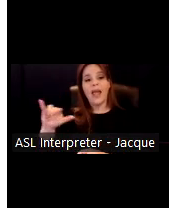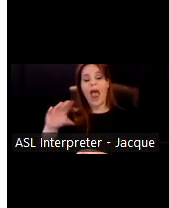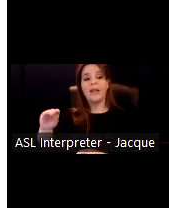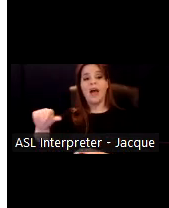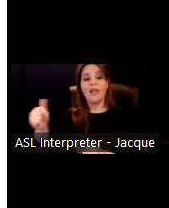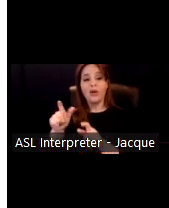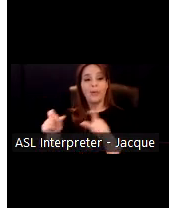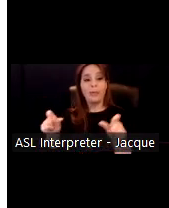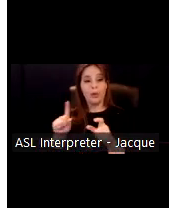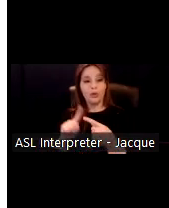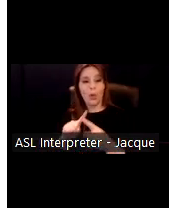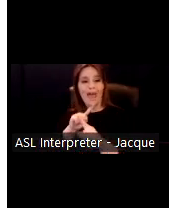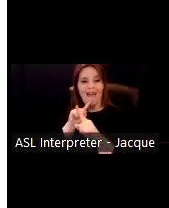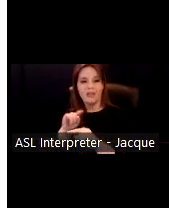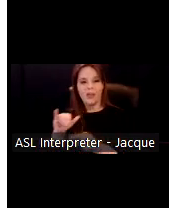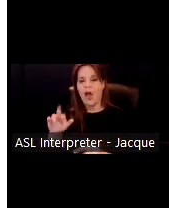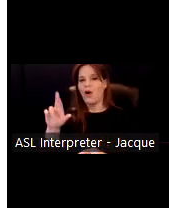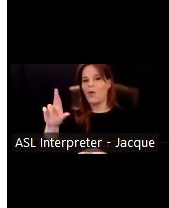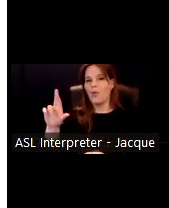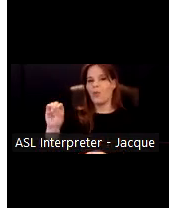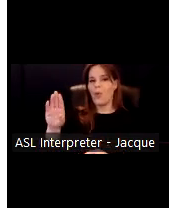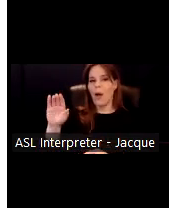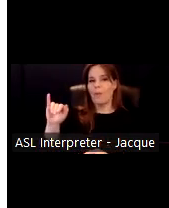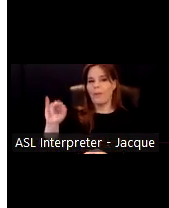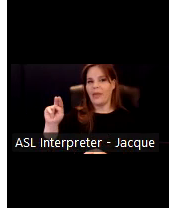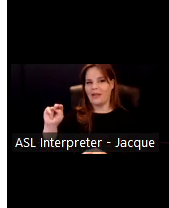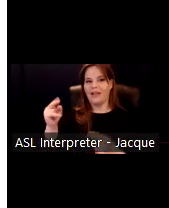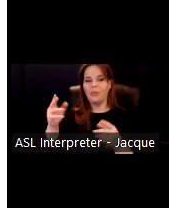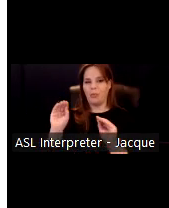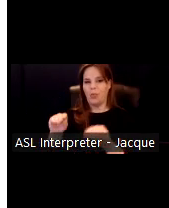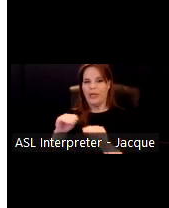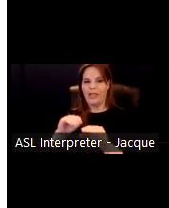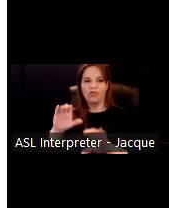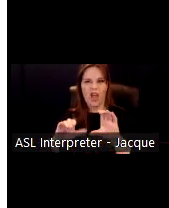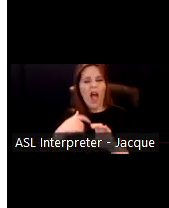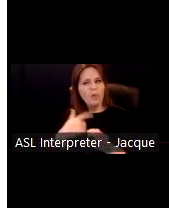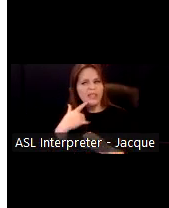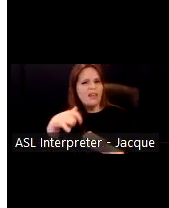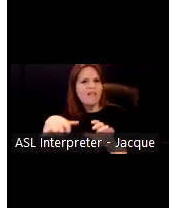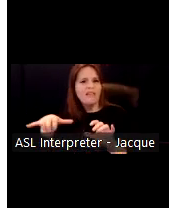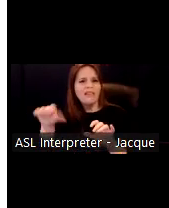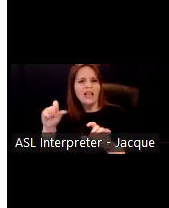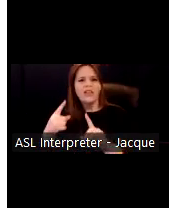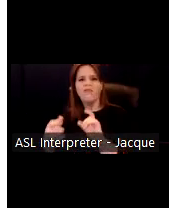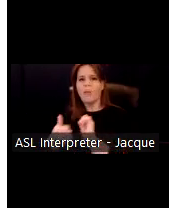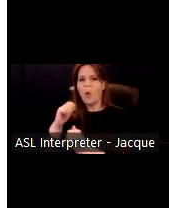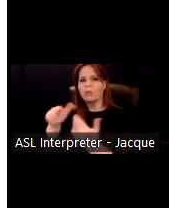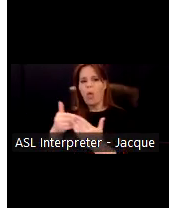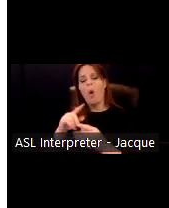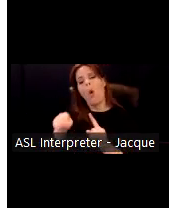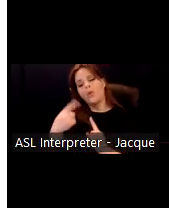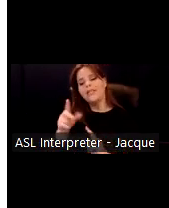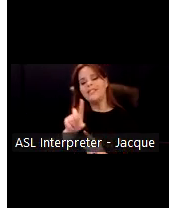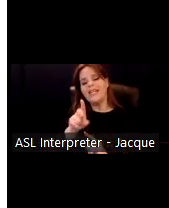that. I see that Robin put in the chat, I would say yes for most all of them. Only DHH Plus Kids sometimes